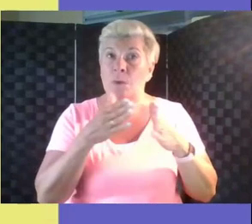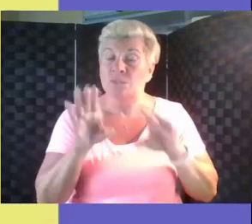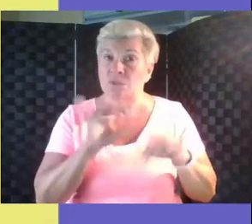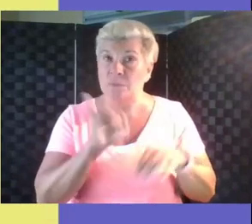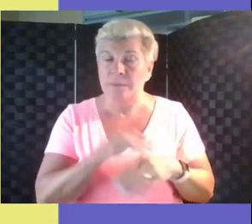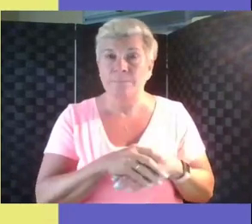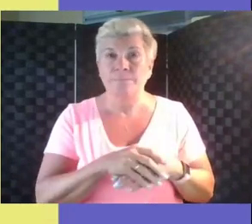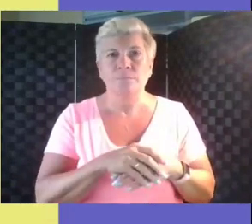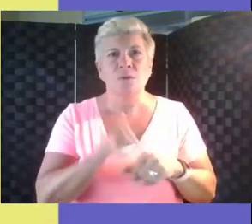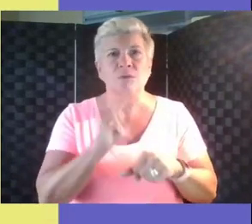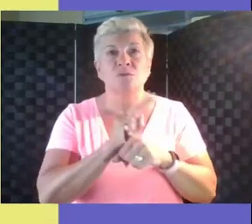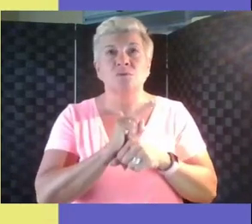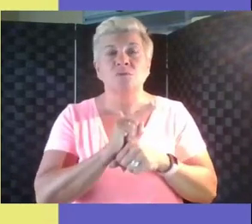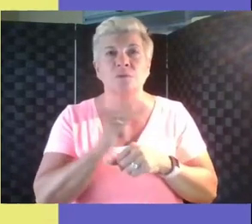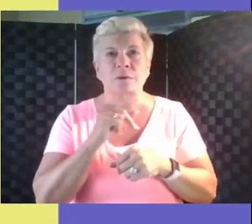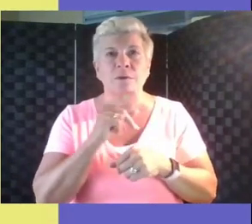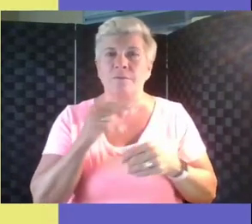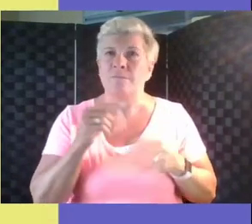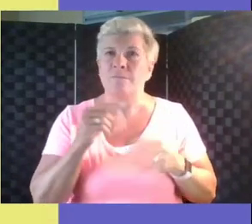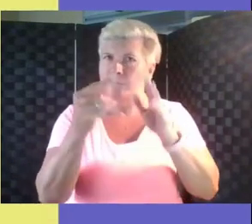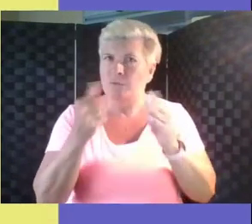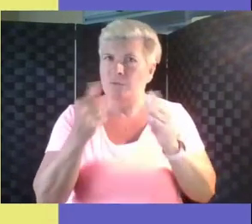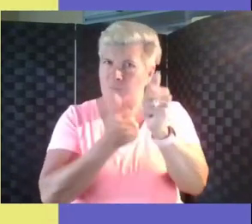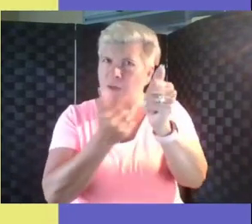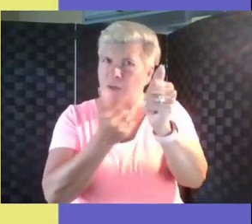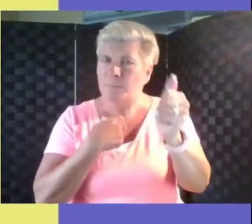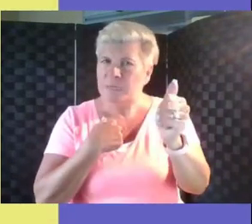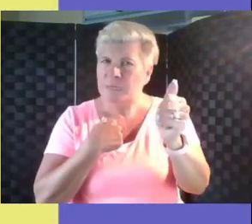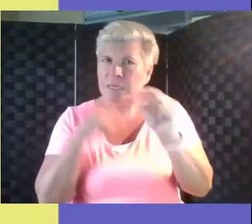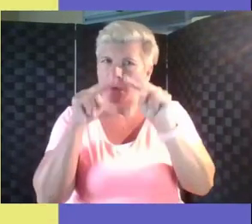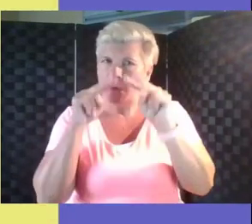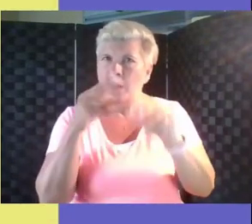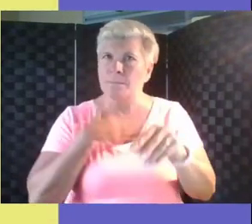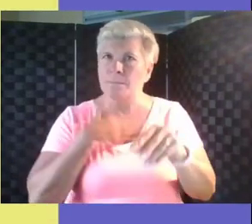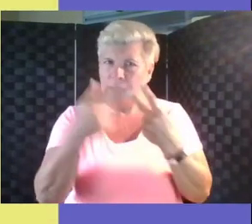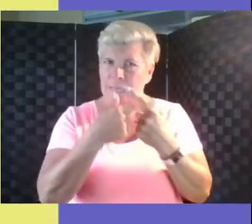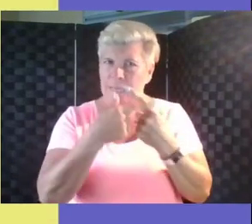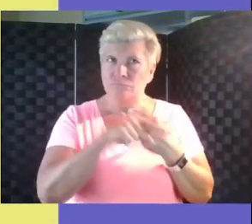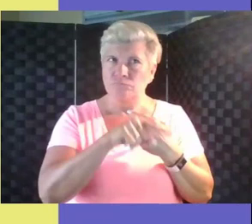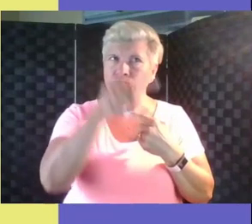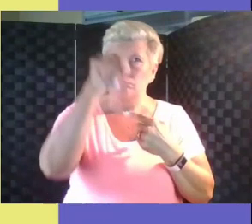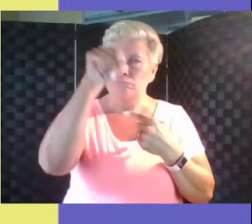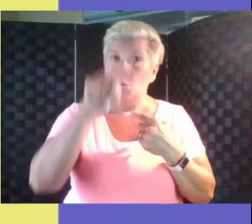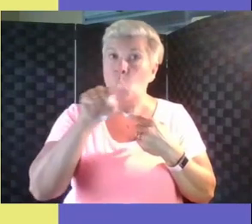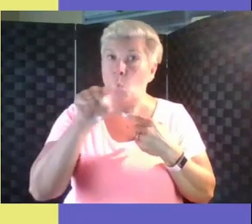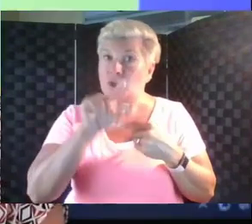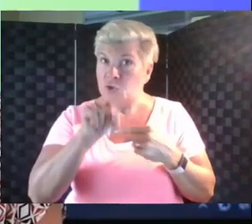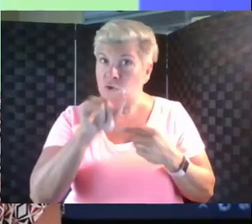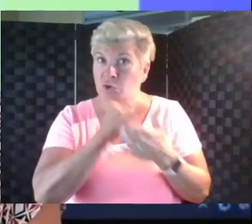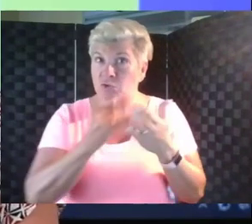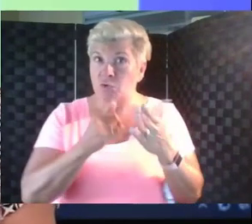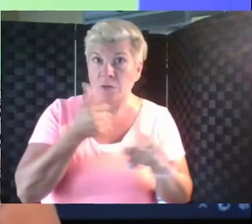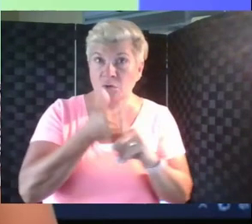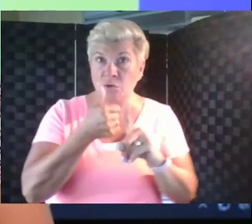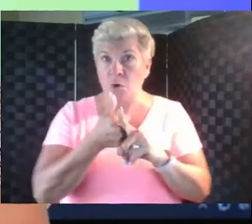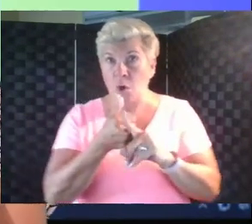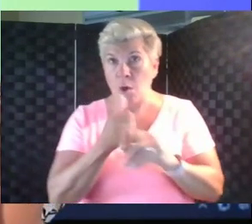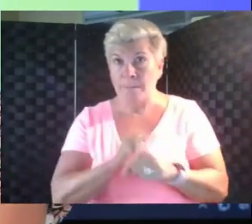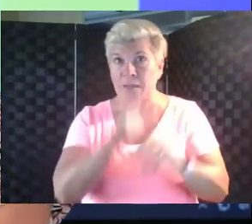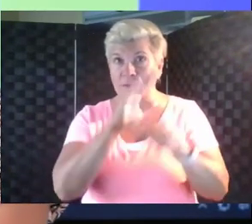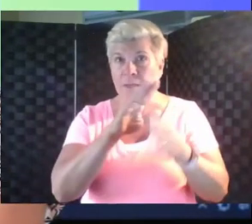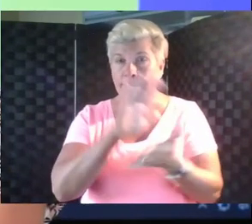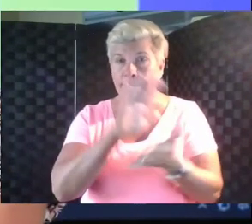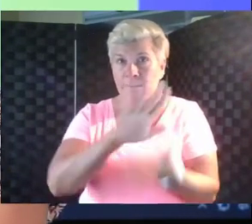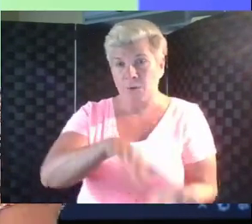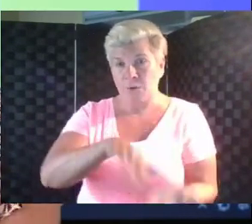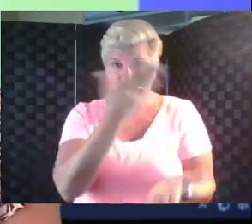can do this. You can just follow along with me and watch as I move my hand along the drawing, or if you want, you can draw your own mountains. Just take your